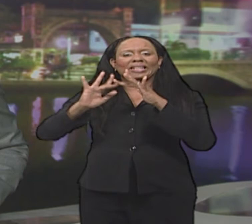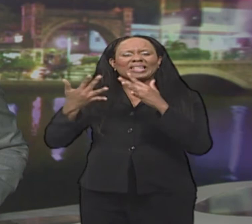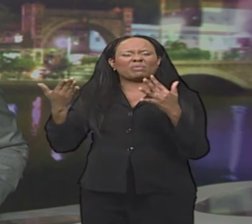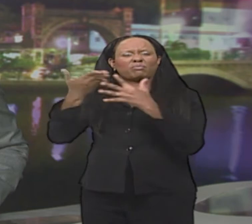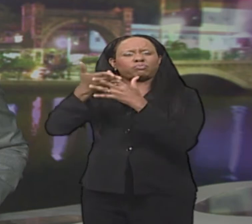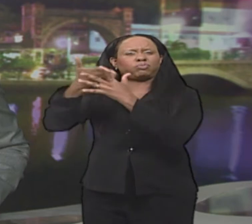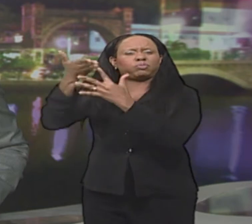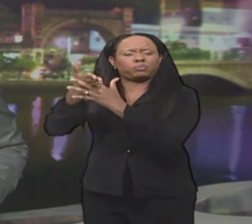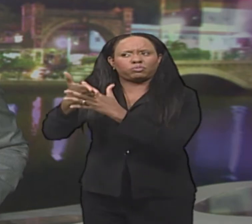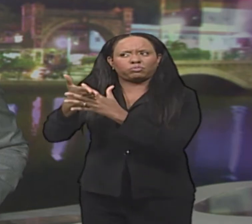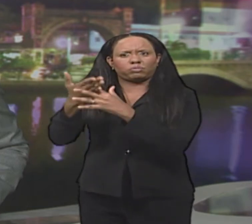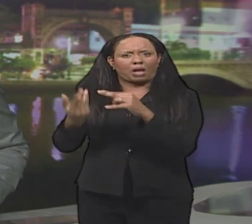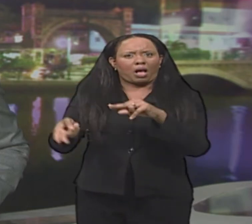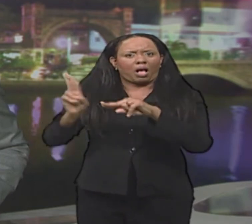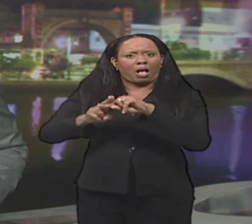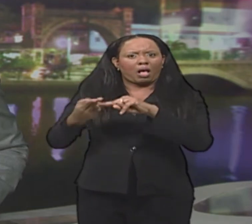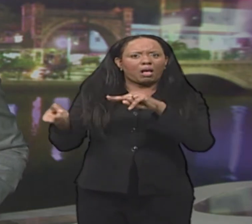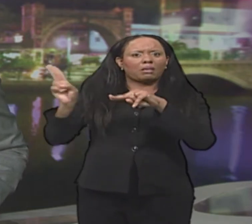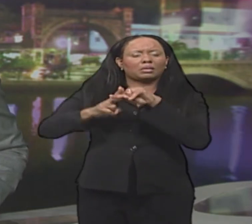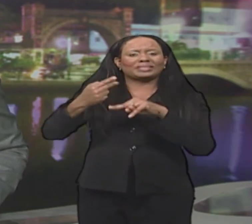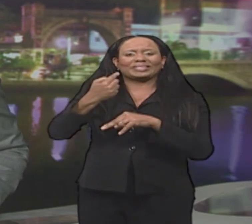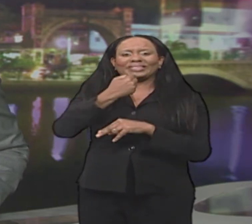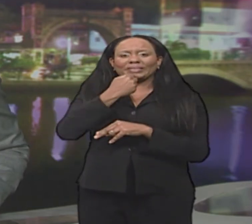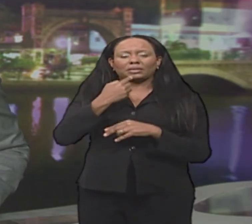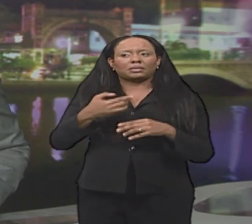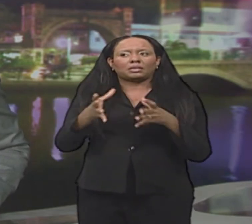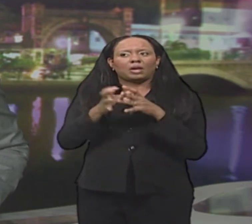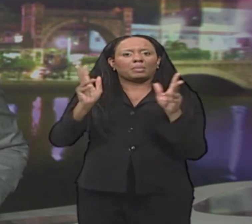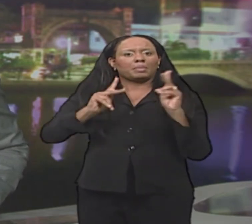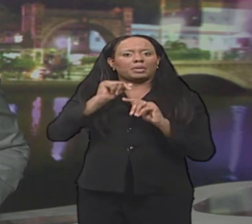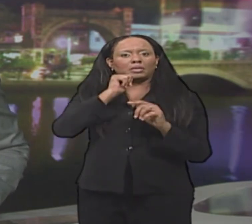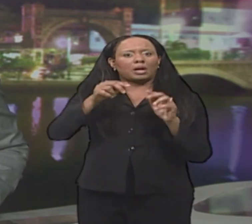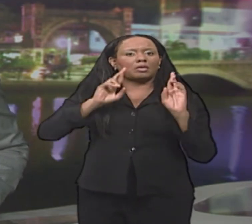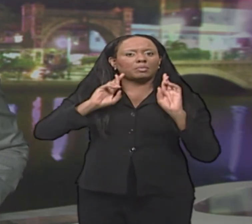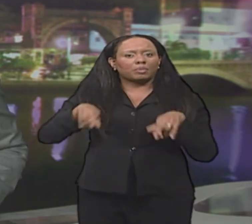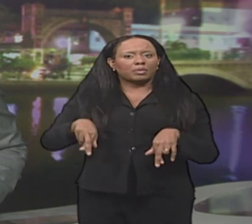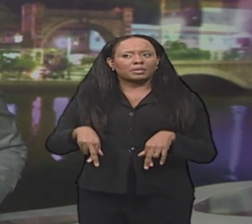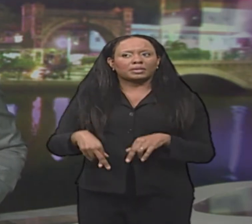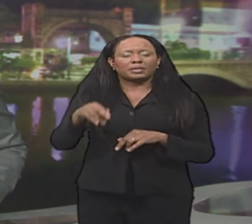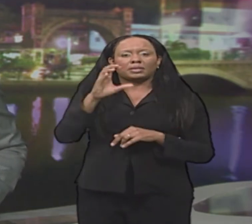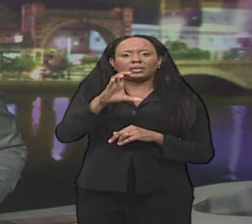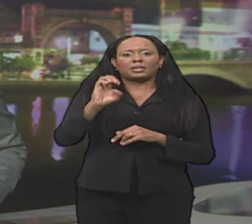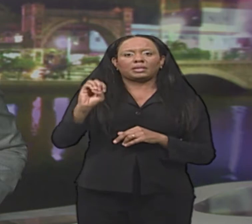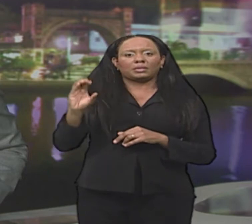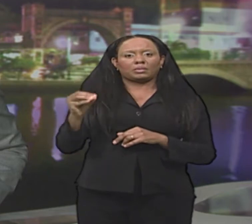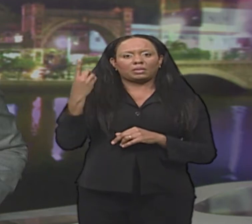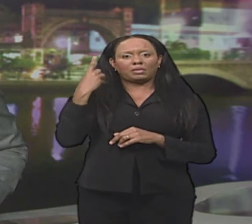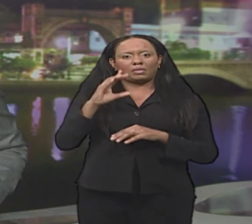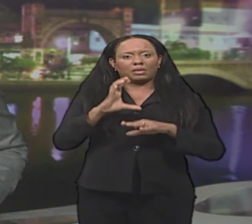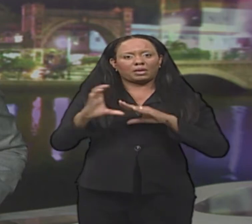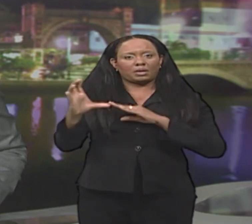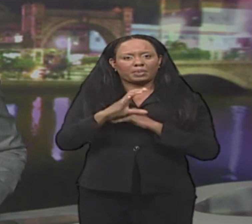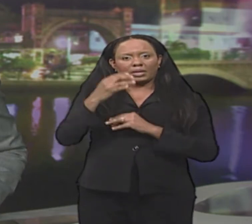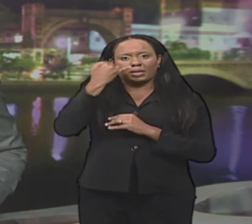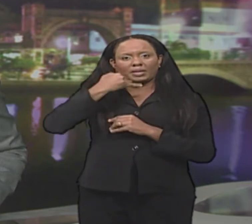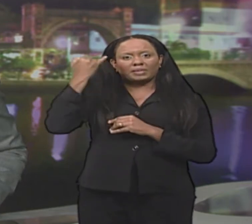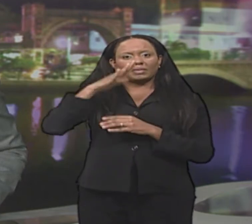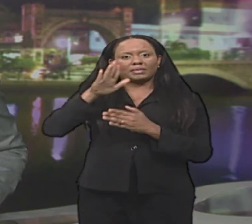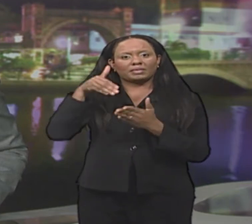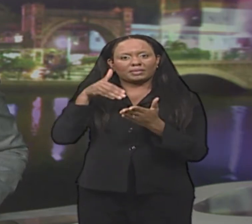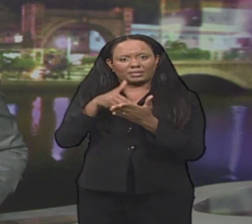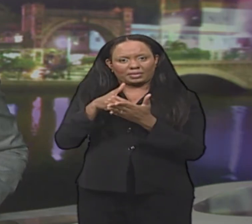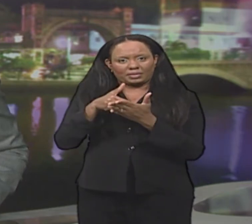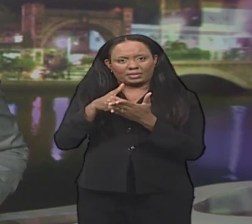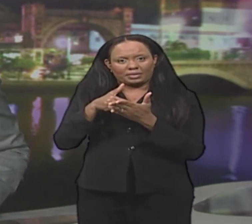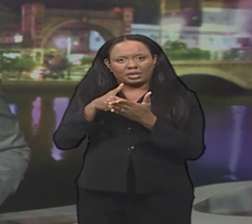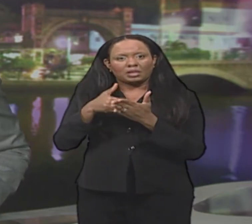Cyber attacks are on the rise and they are seriously underreported. This is according to the Chief Executive Officer of the Caribbean Israel Center for